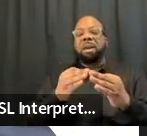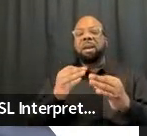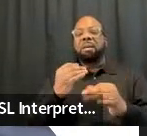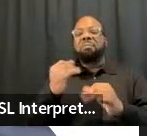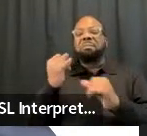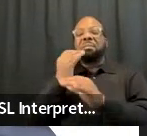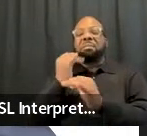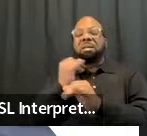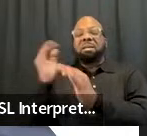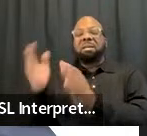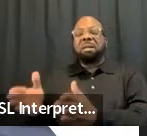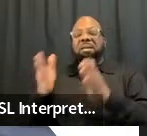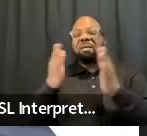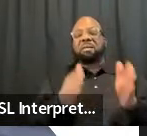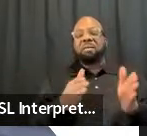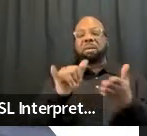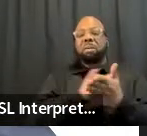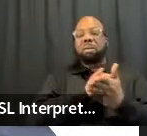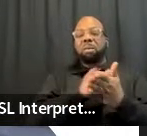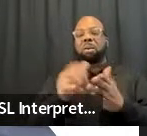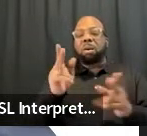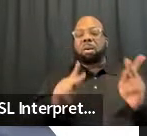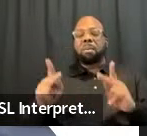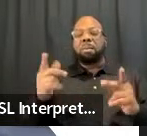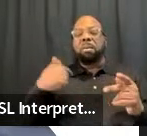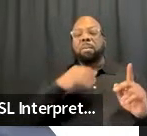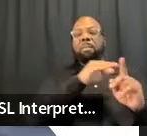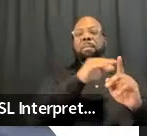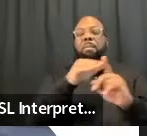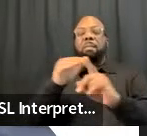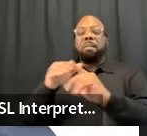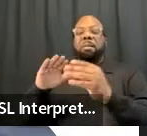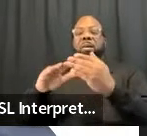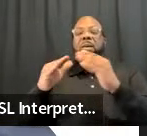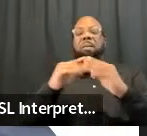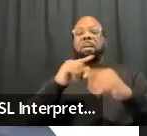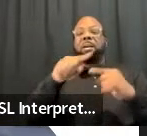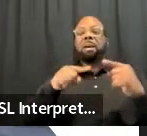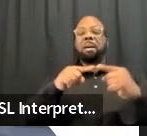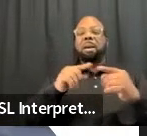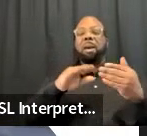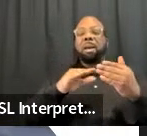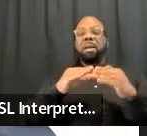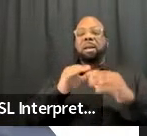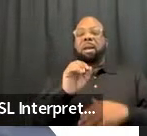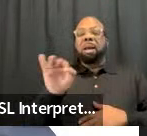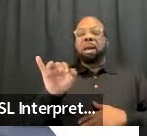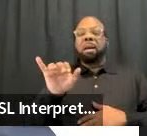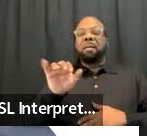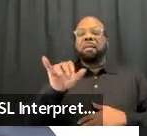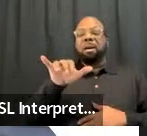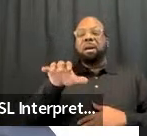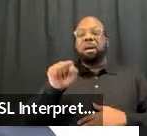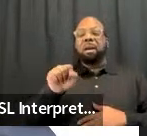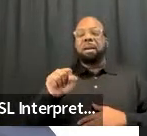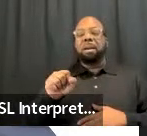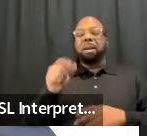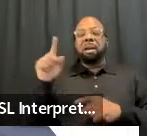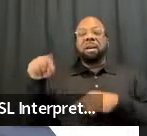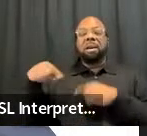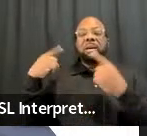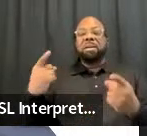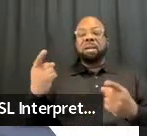We've been speaking with communities across the city about the City of Yes initiative since last June, and we will continue to do